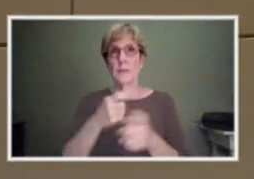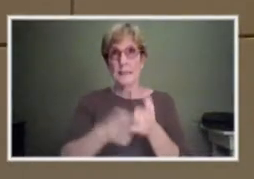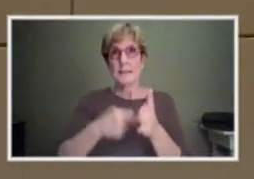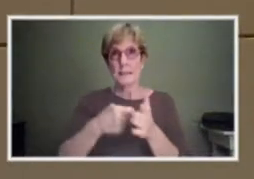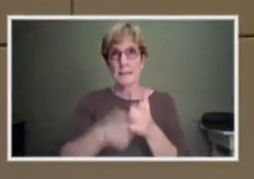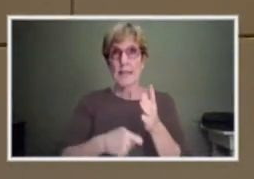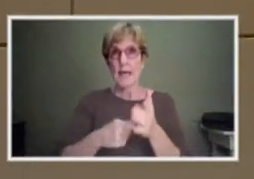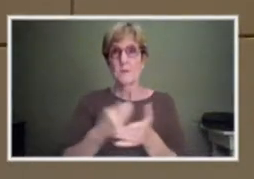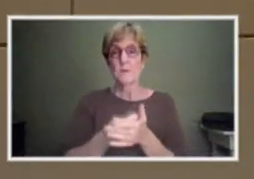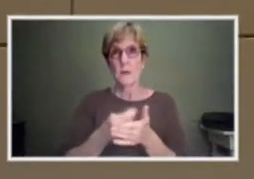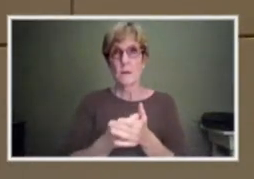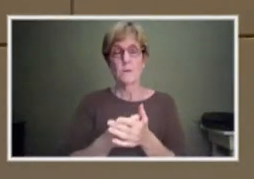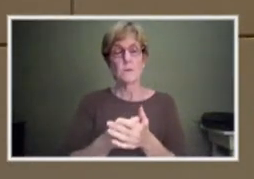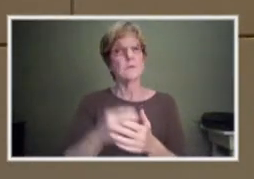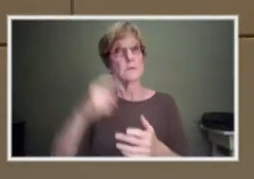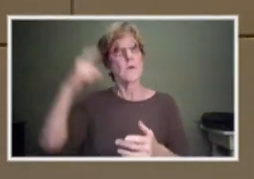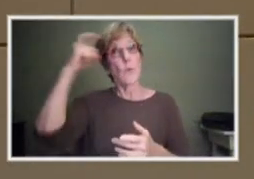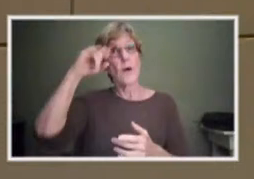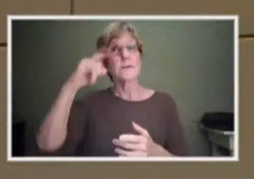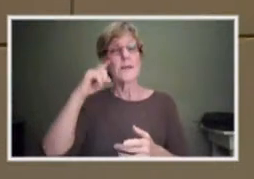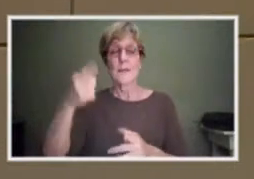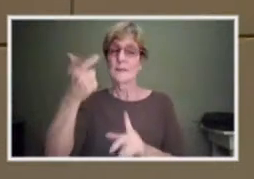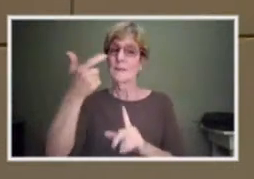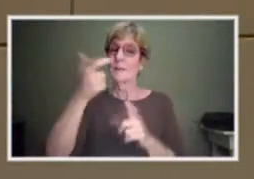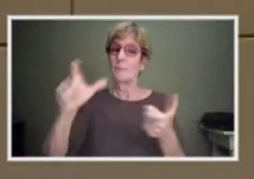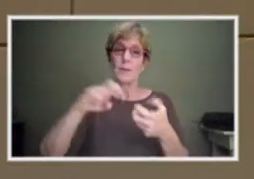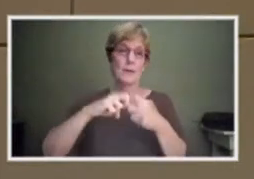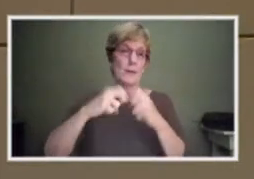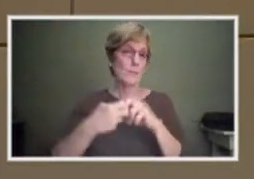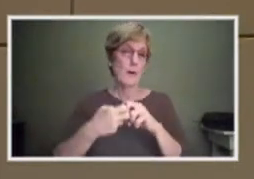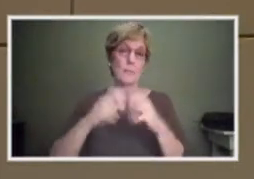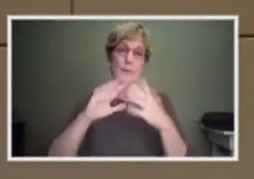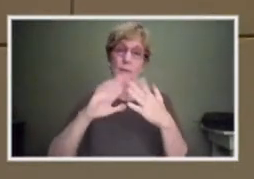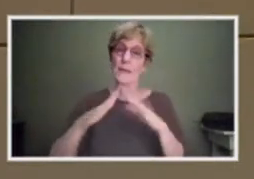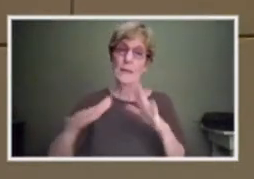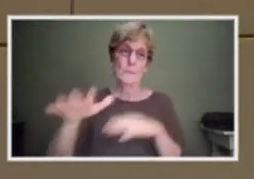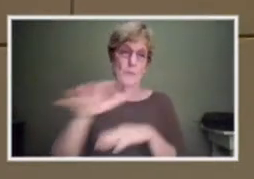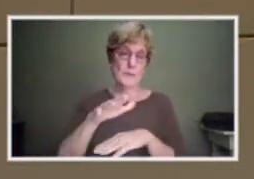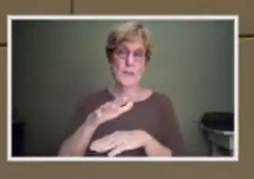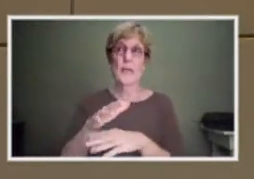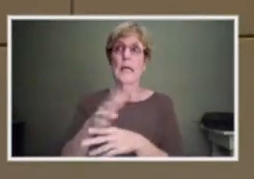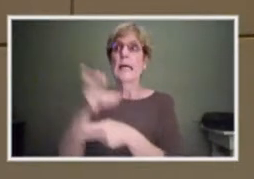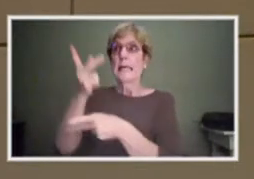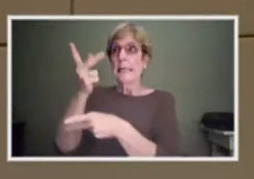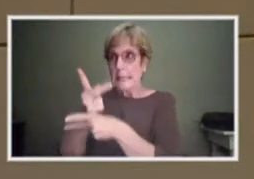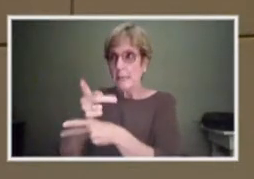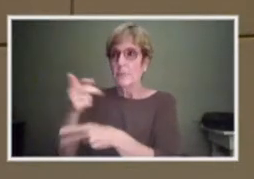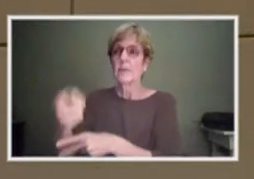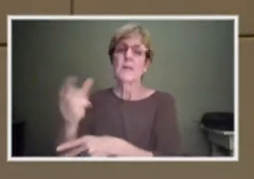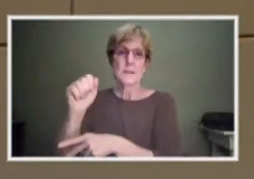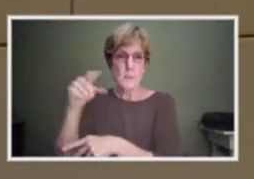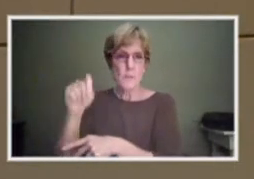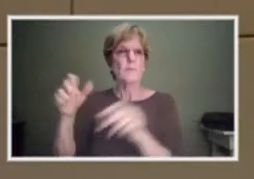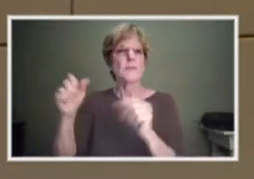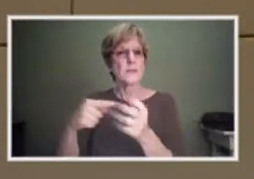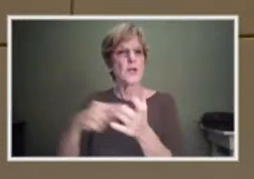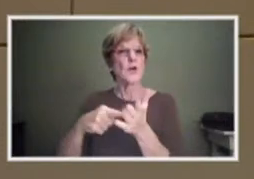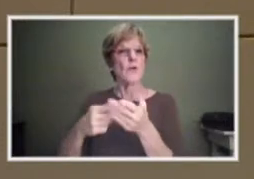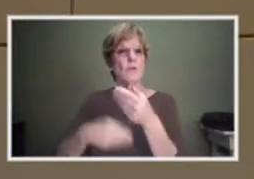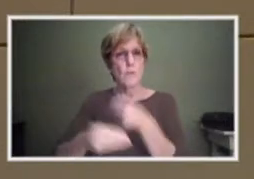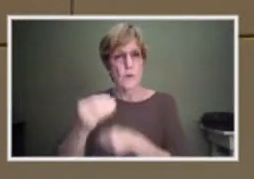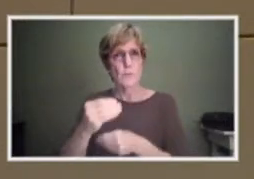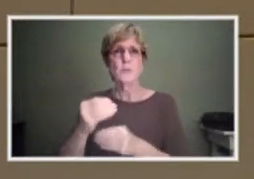wisely, but I think we're addressing a big problem in our community, is preserving affordable housing. So great job, and looking forward to partnering with them in the